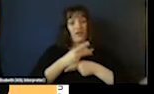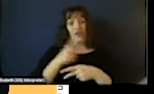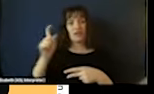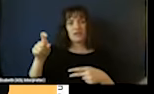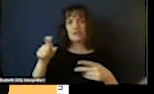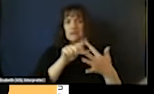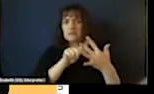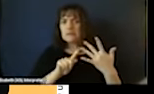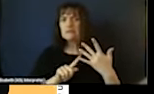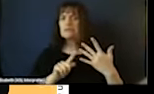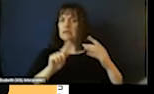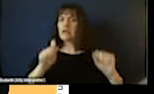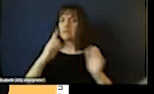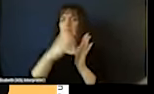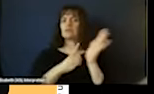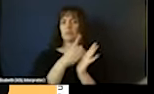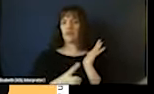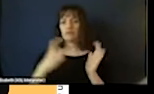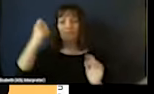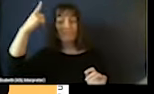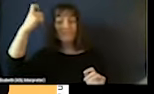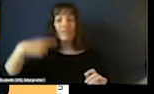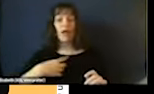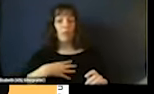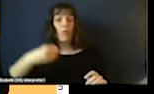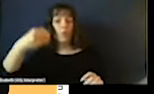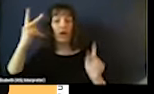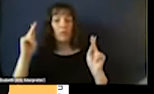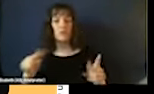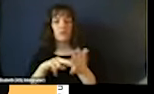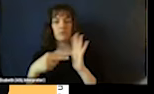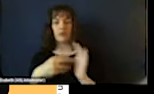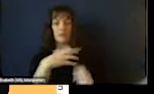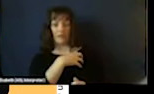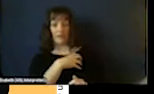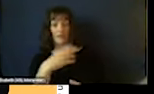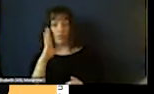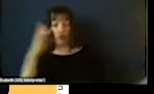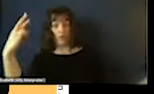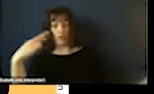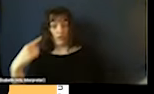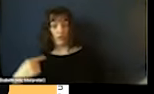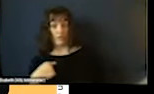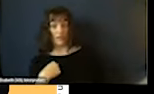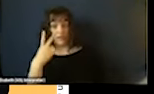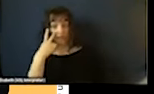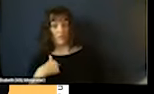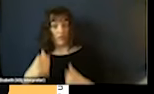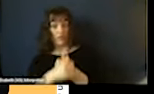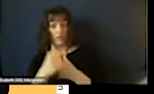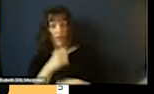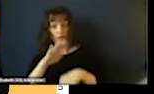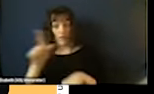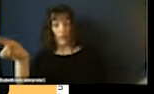to police. If you have social media, I really suggest that you follow the hashtag Black Disabled Lives Matter. I've been